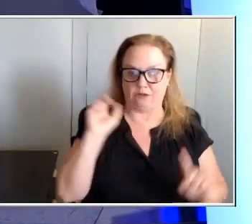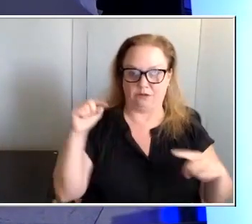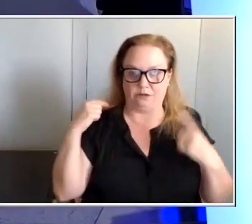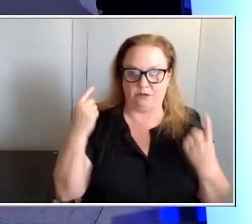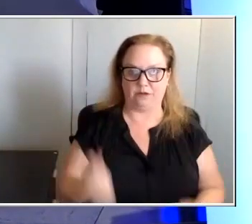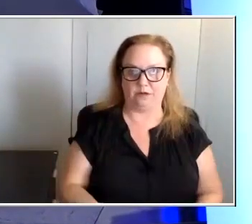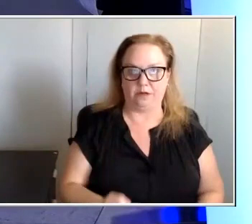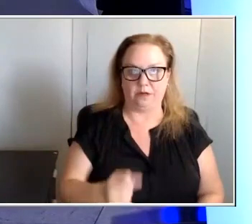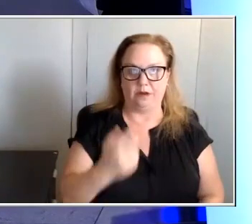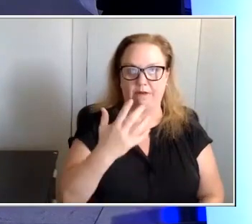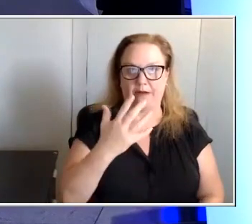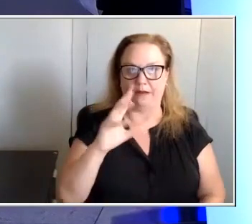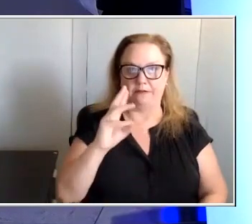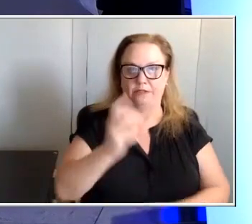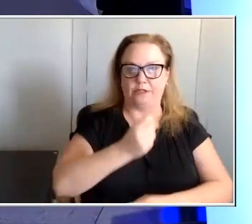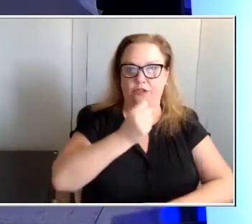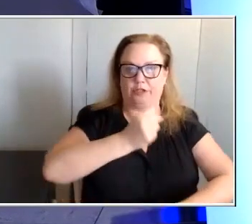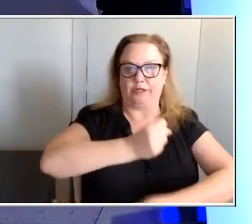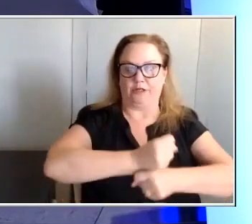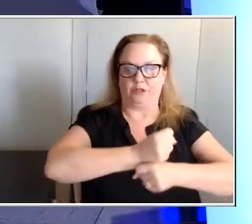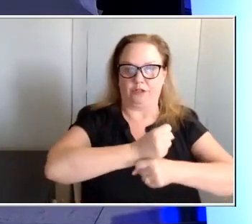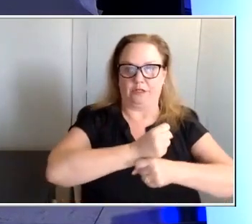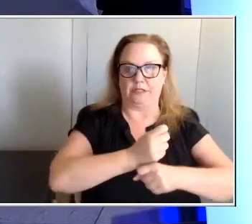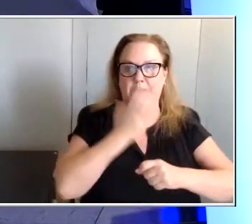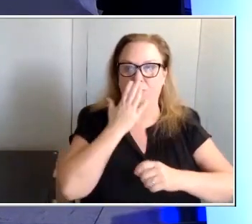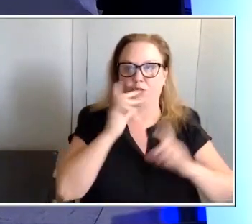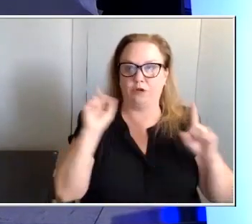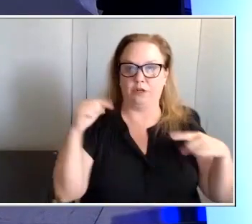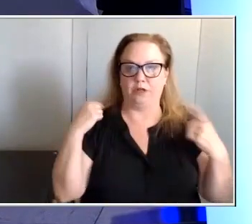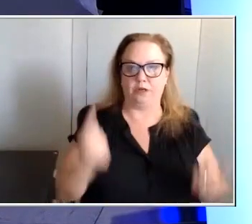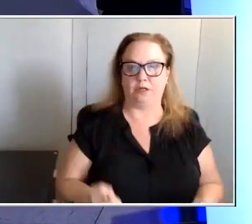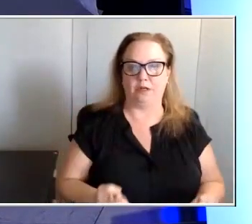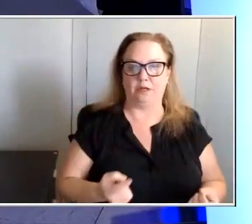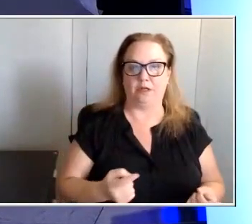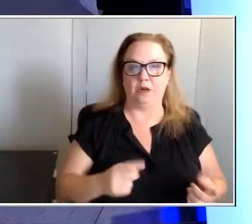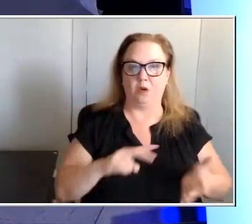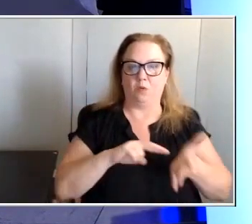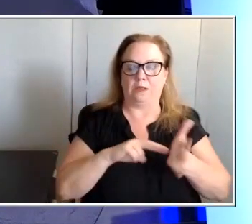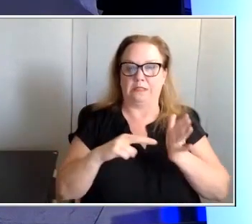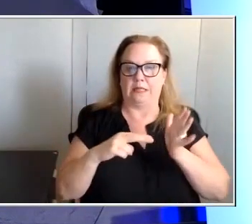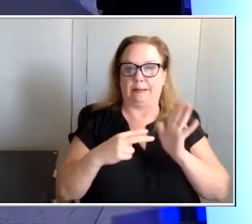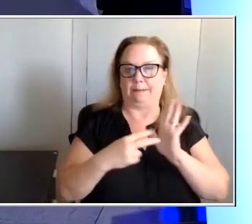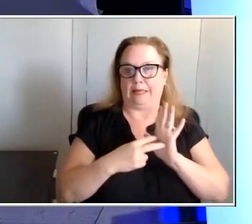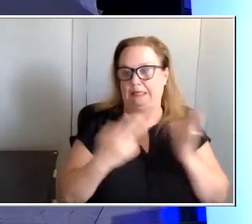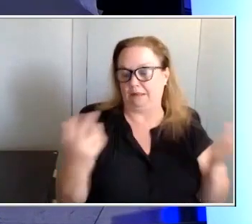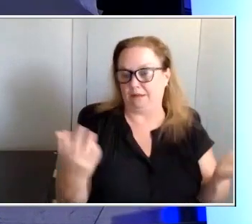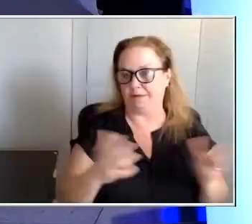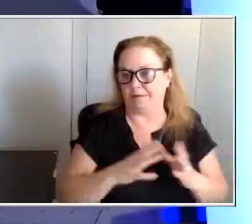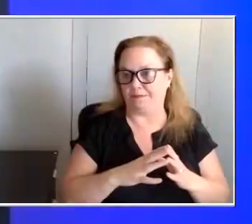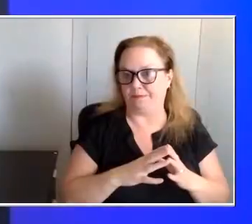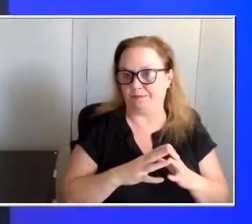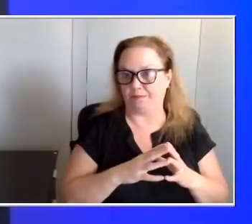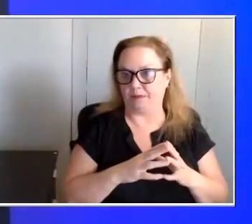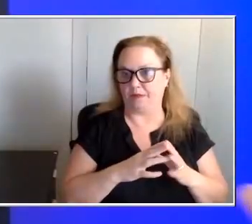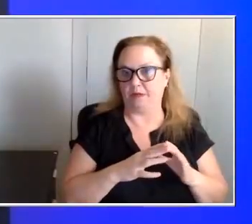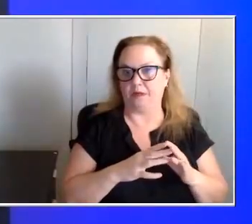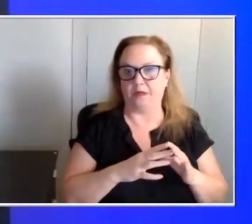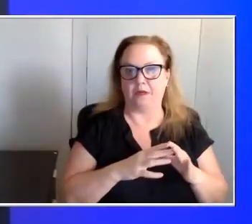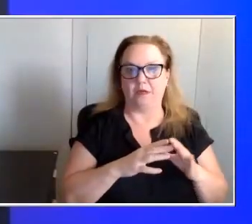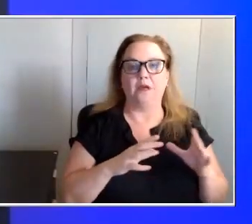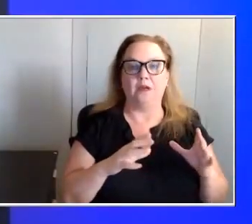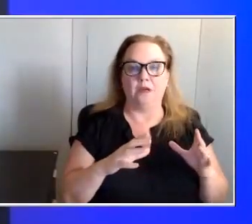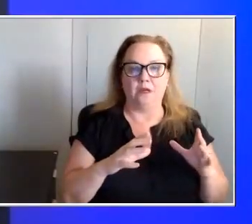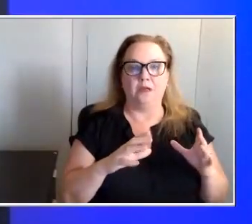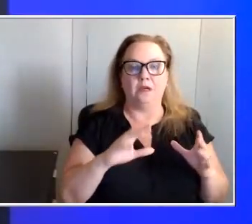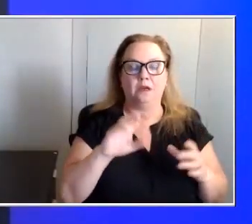5 or 6 years, something like that, and it's been good. What does that mean in the long run? So active surveillance or